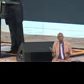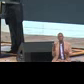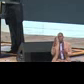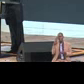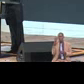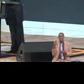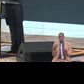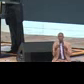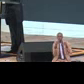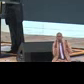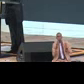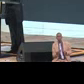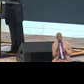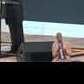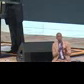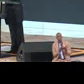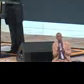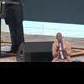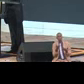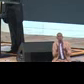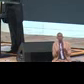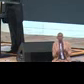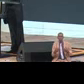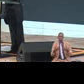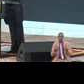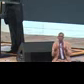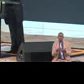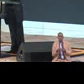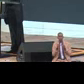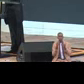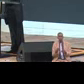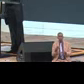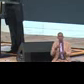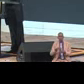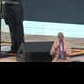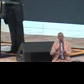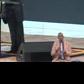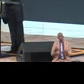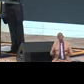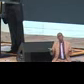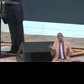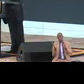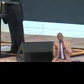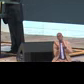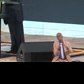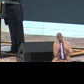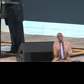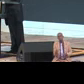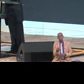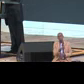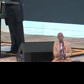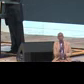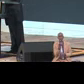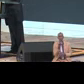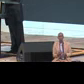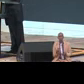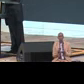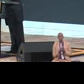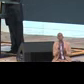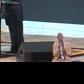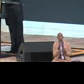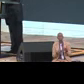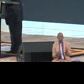sound doctrine want to have a seat in the church. It's the last days. Let them alone. No, we're going